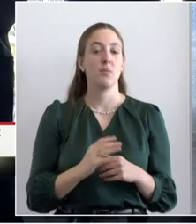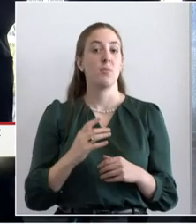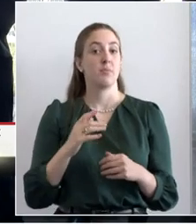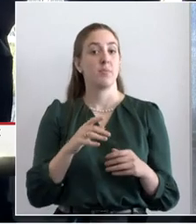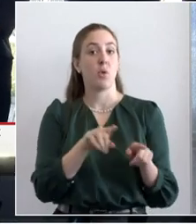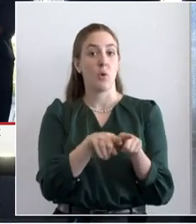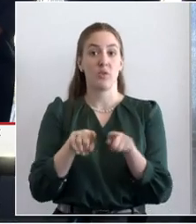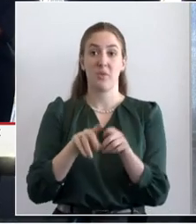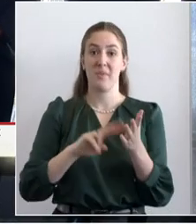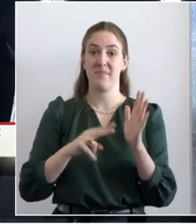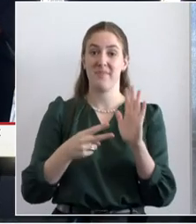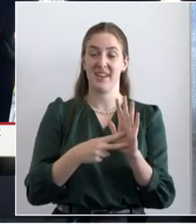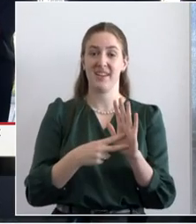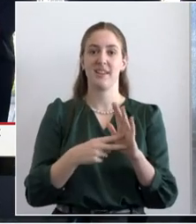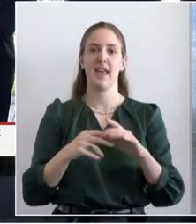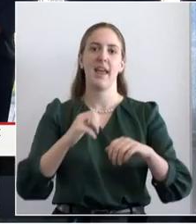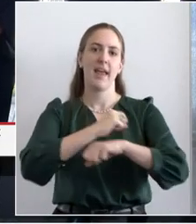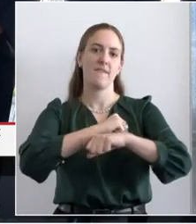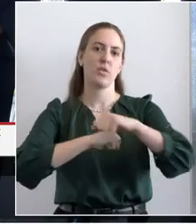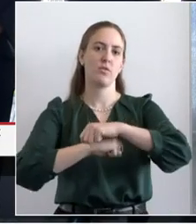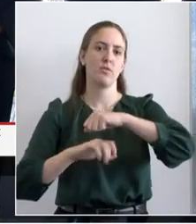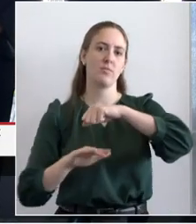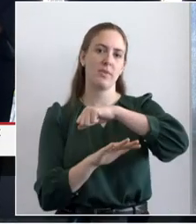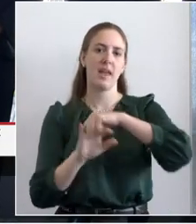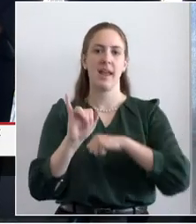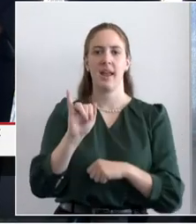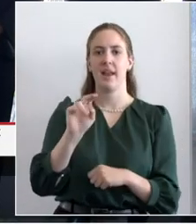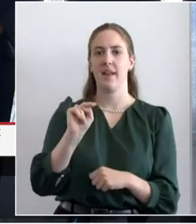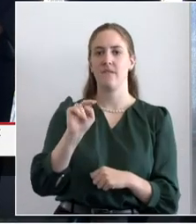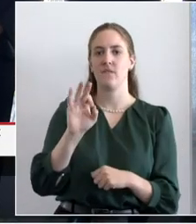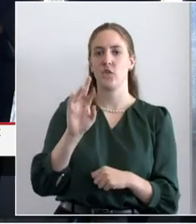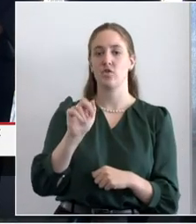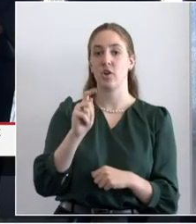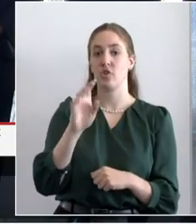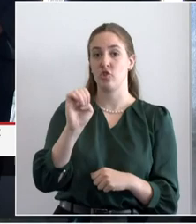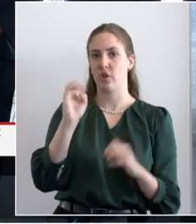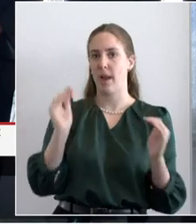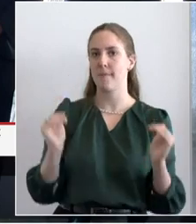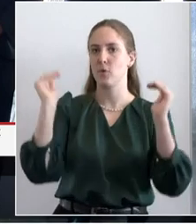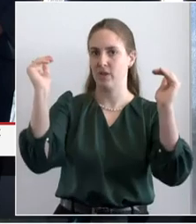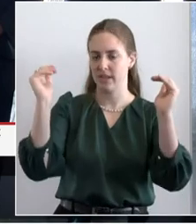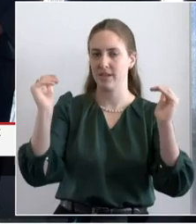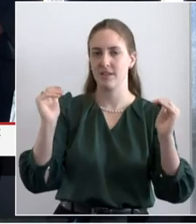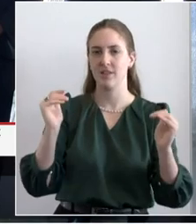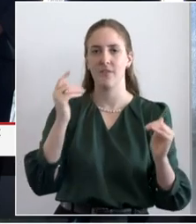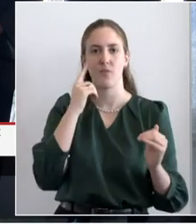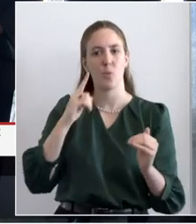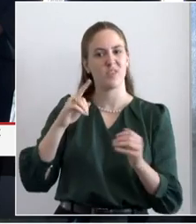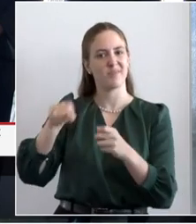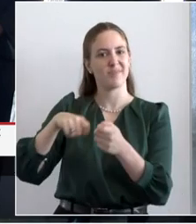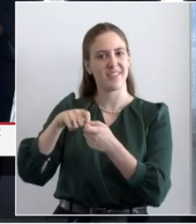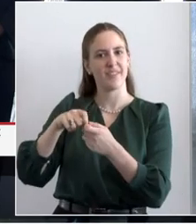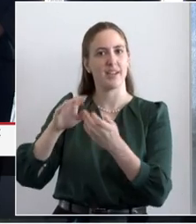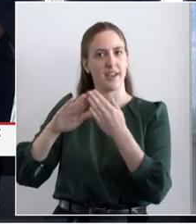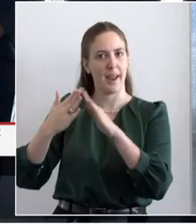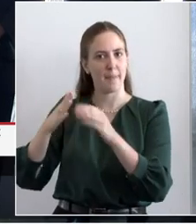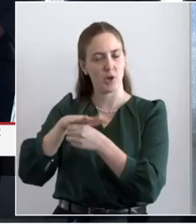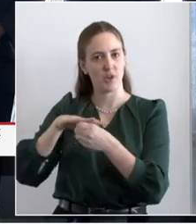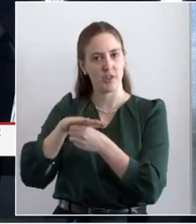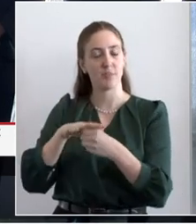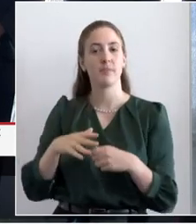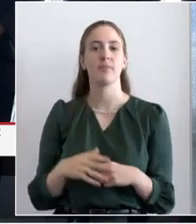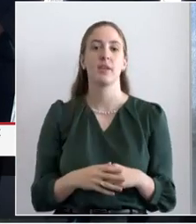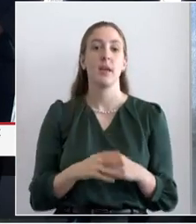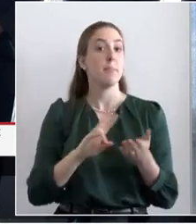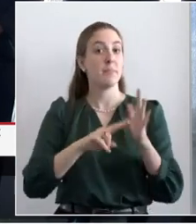also means infrastructure upgrades for the underserved neighborhoods. Equity at DC Water also means customer assistance